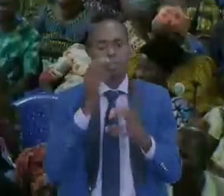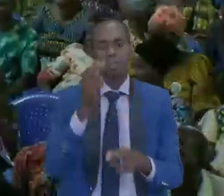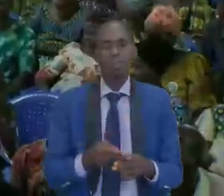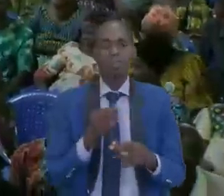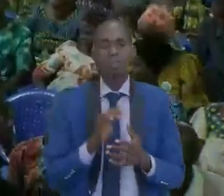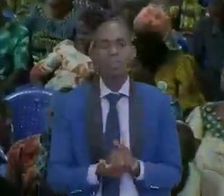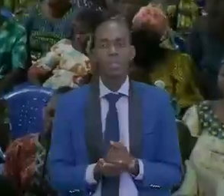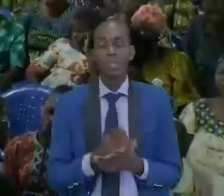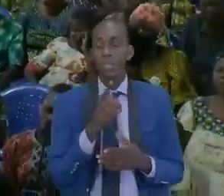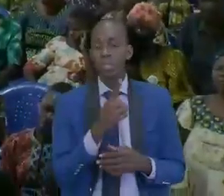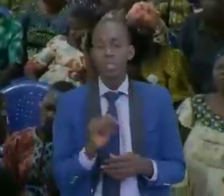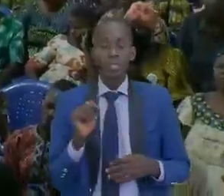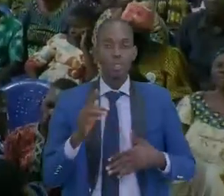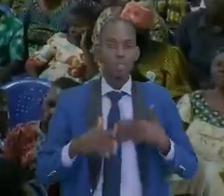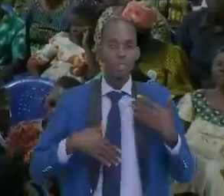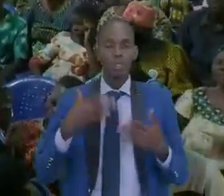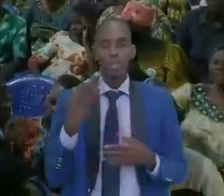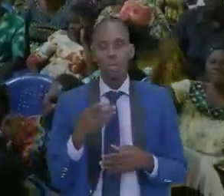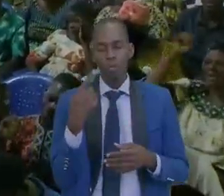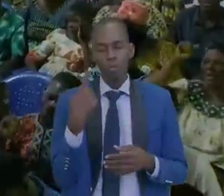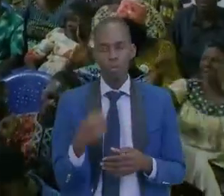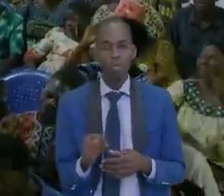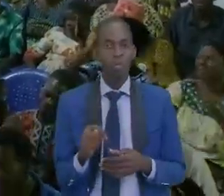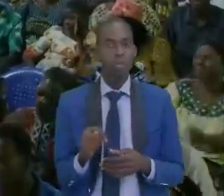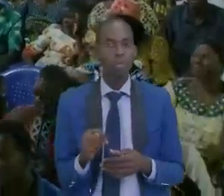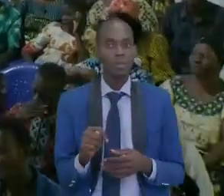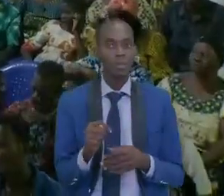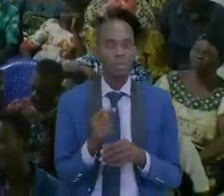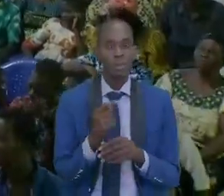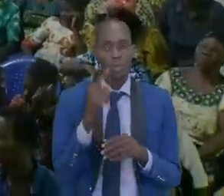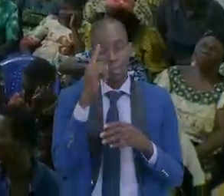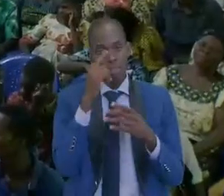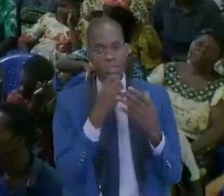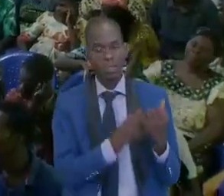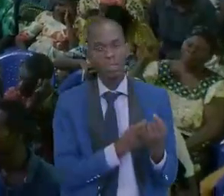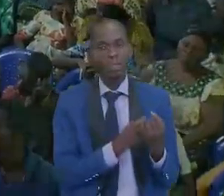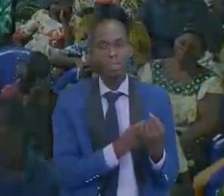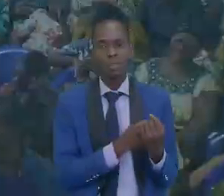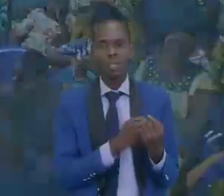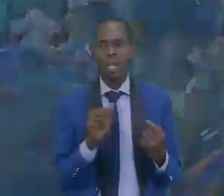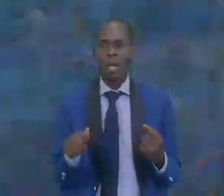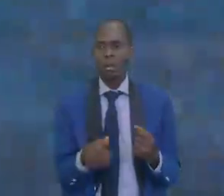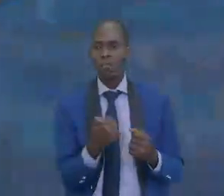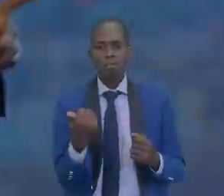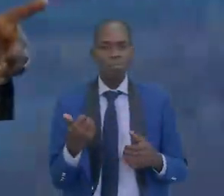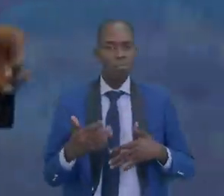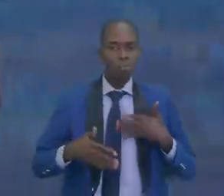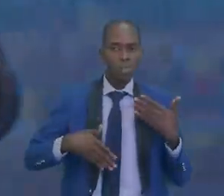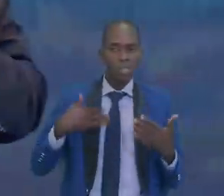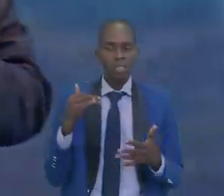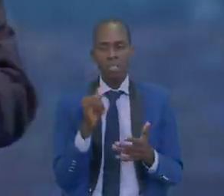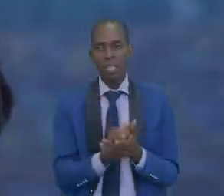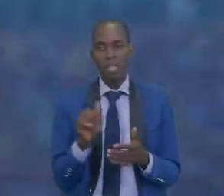The joy of the saints. Any joy that any saint